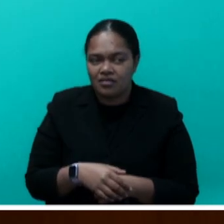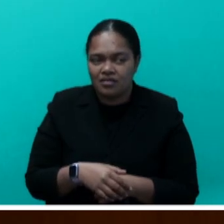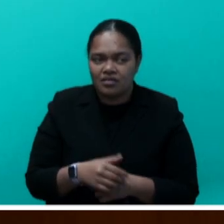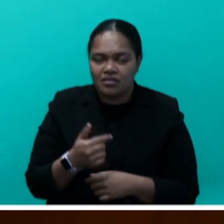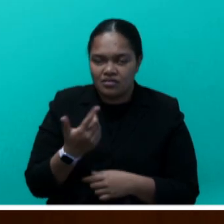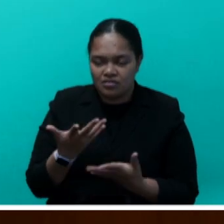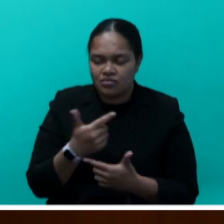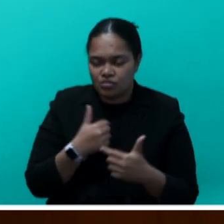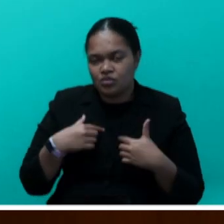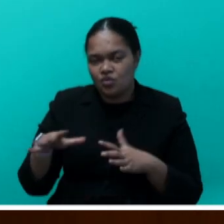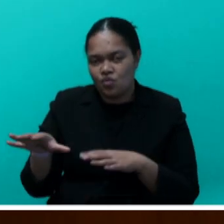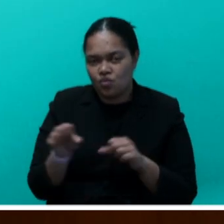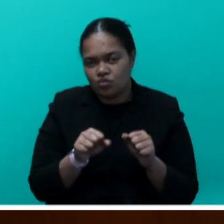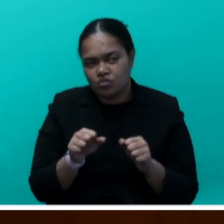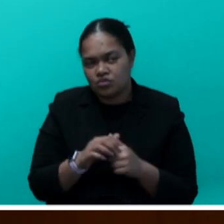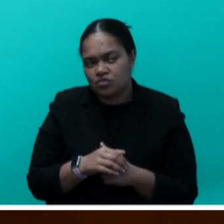hosted.